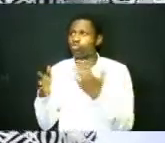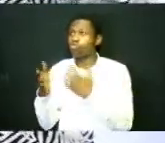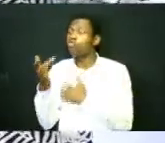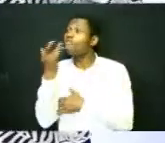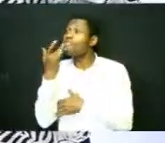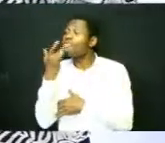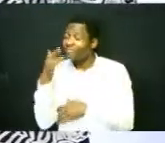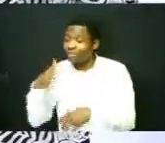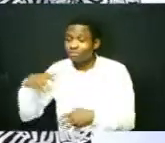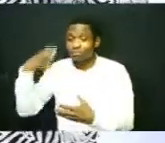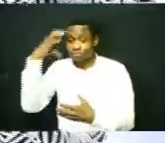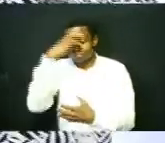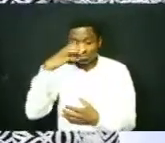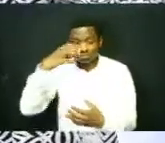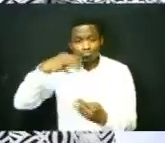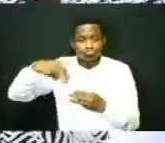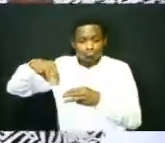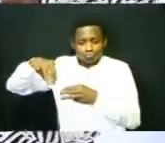2023,